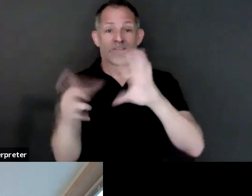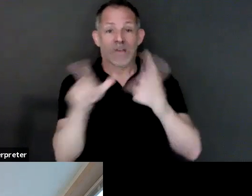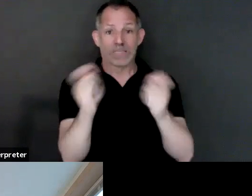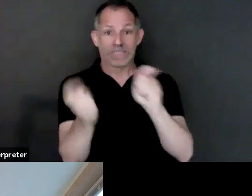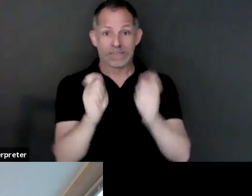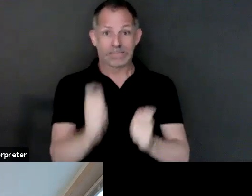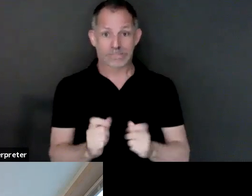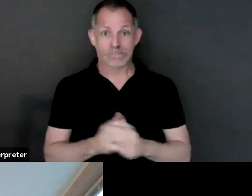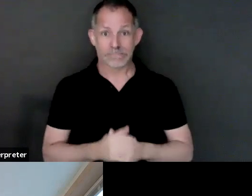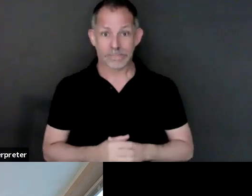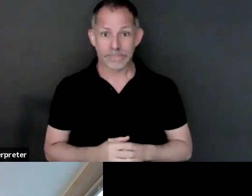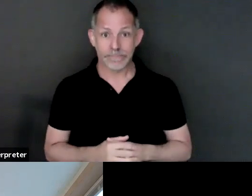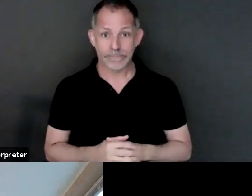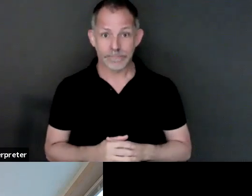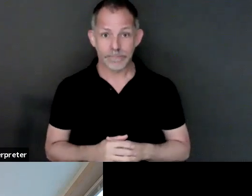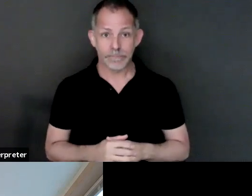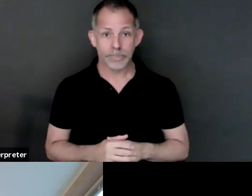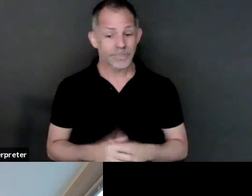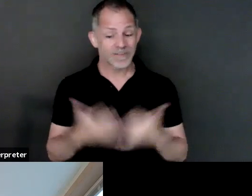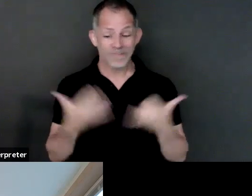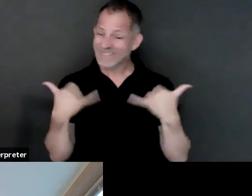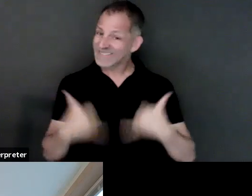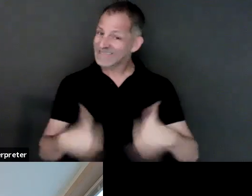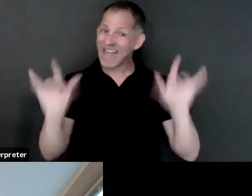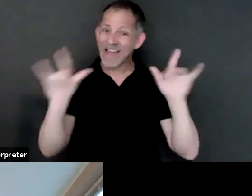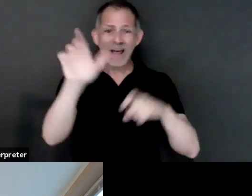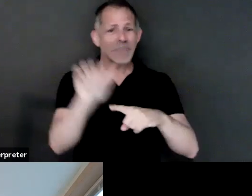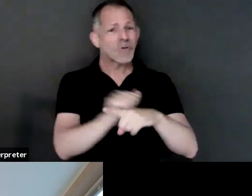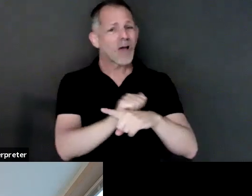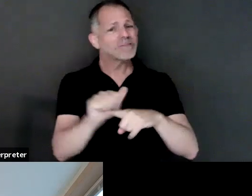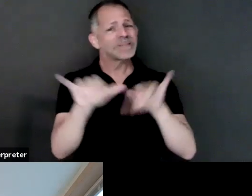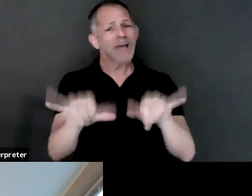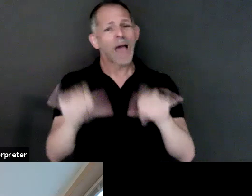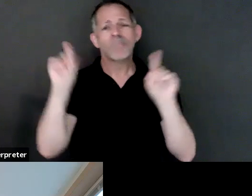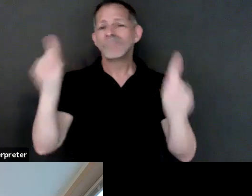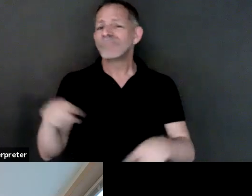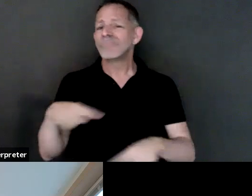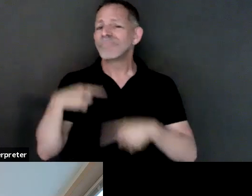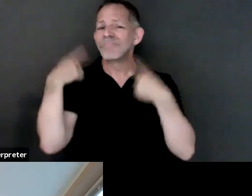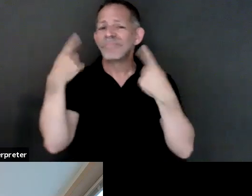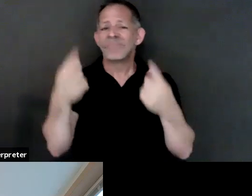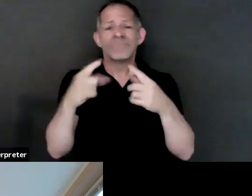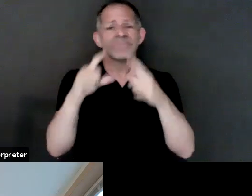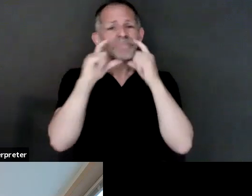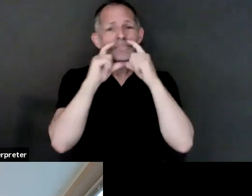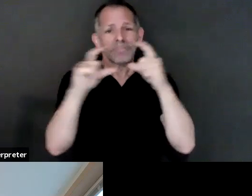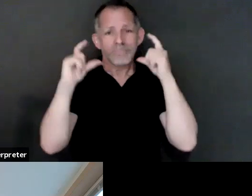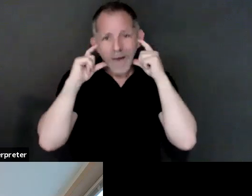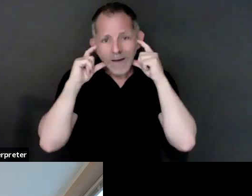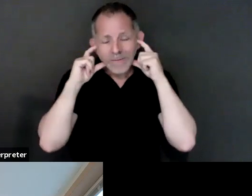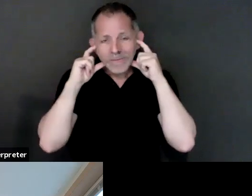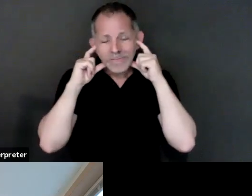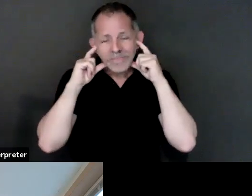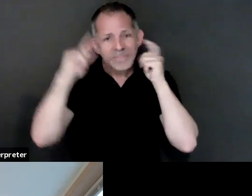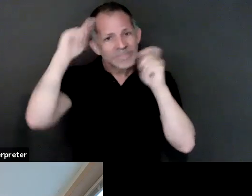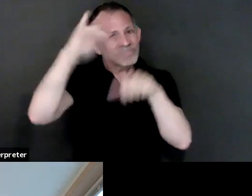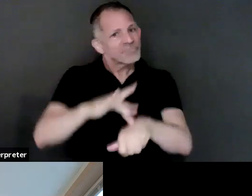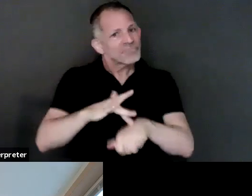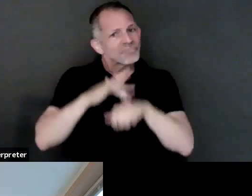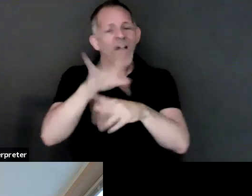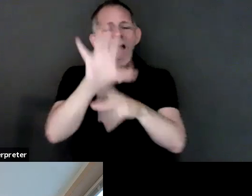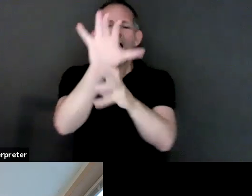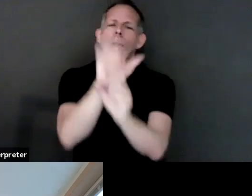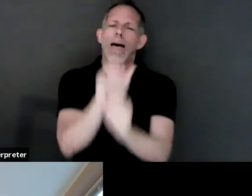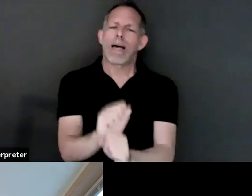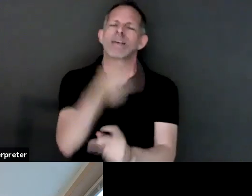our mindset to vaccination and wearing a mask, not only to protect ourselves, even the vaccinated, but to protect